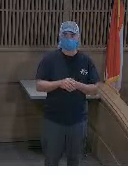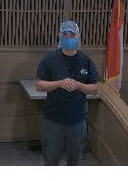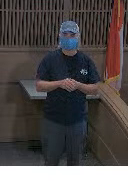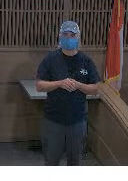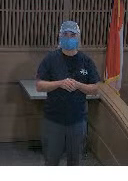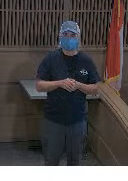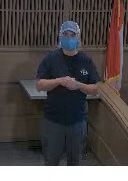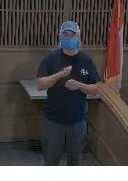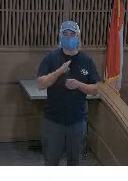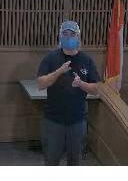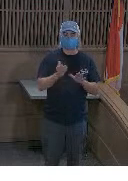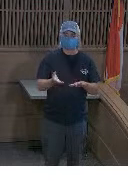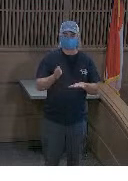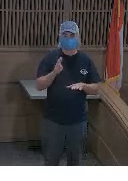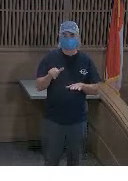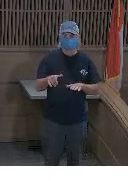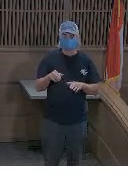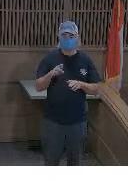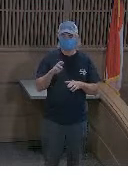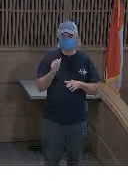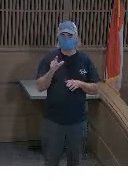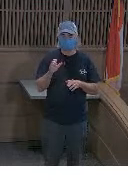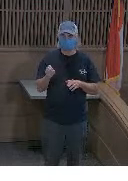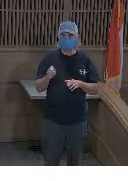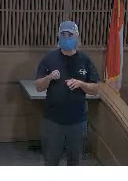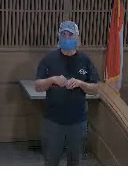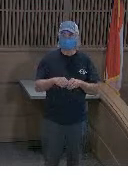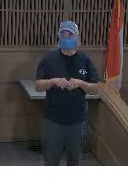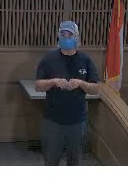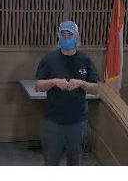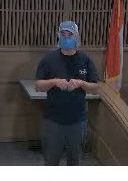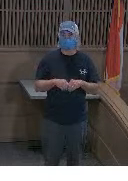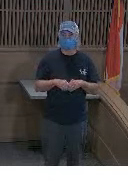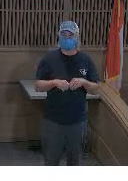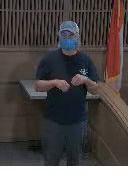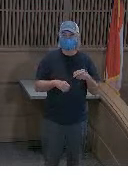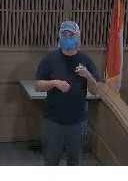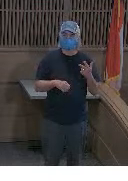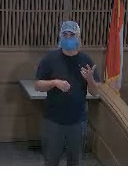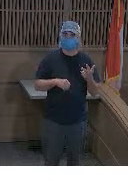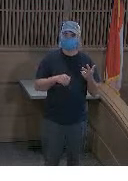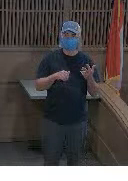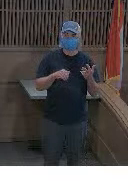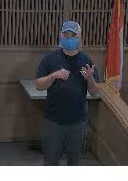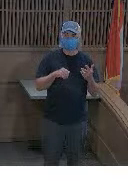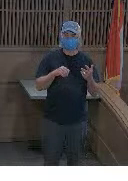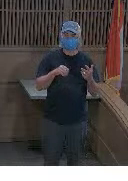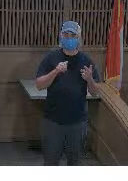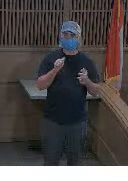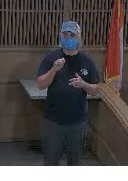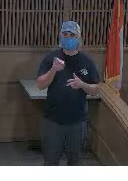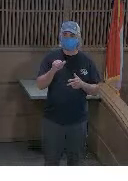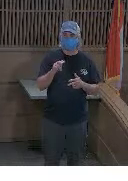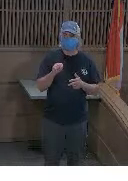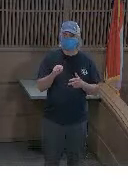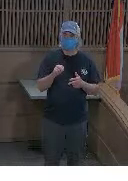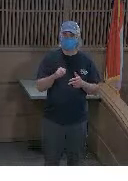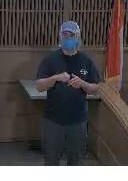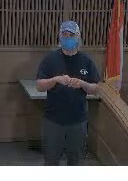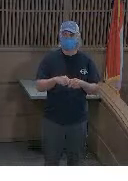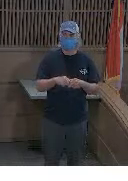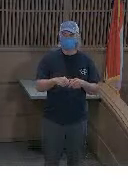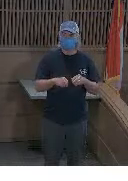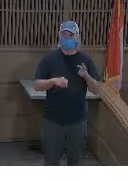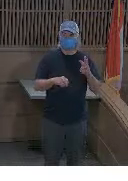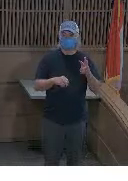Death by race. We have 3 Asian, 4 Latinos. We have 67